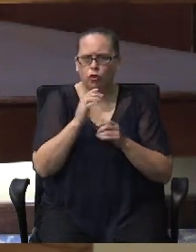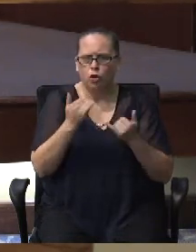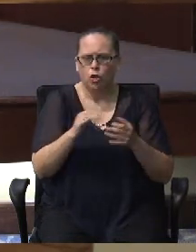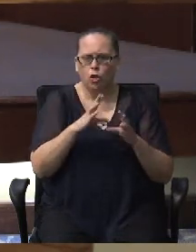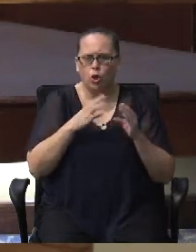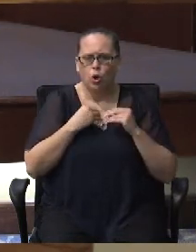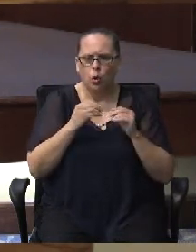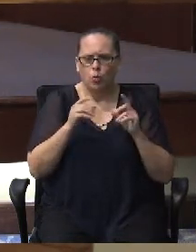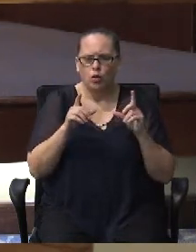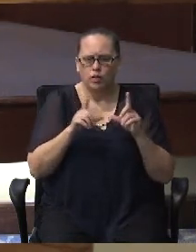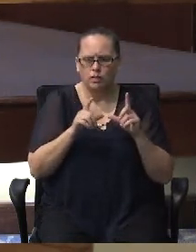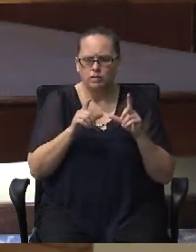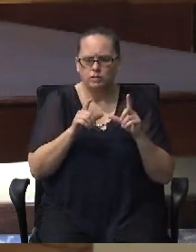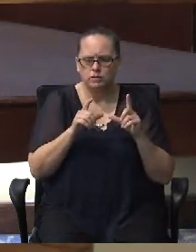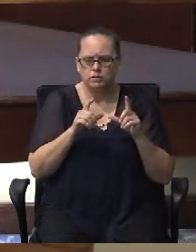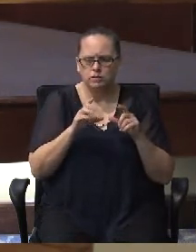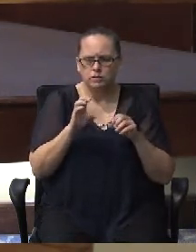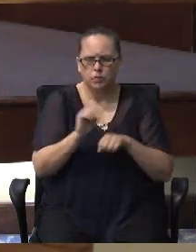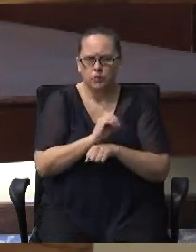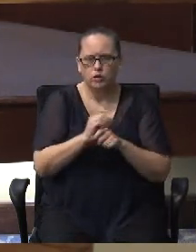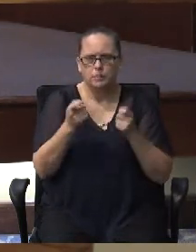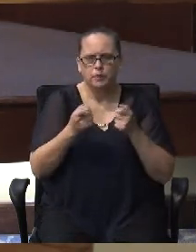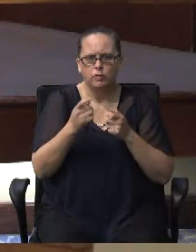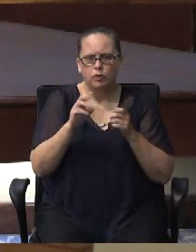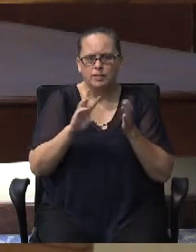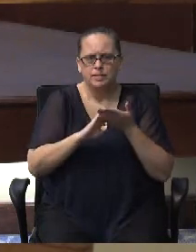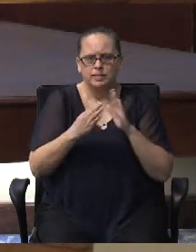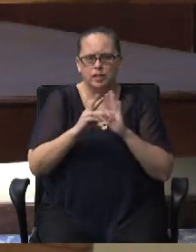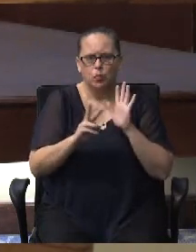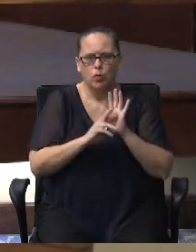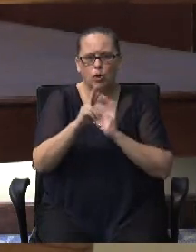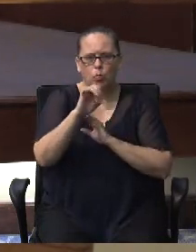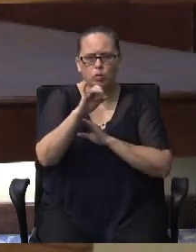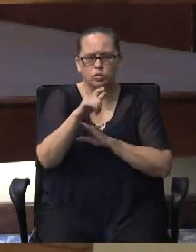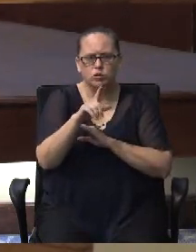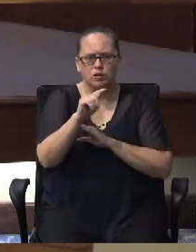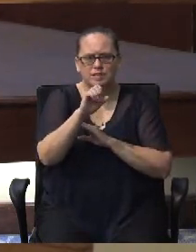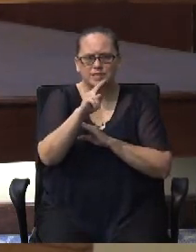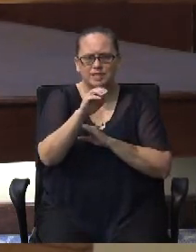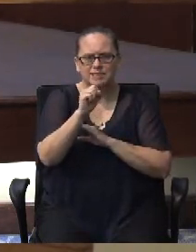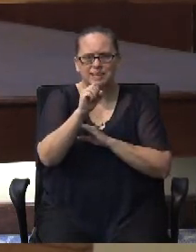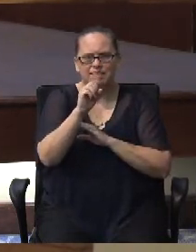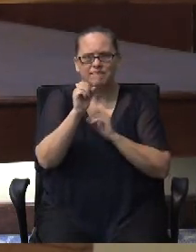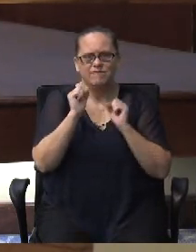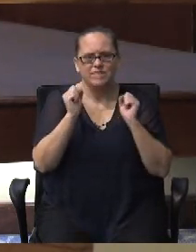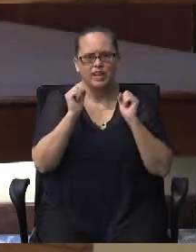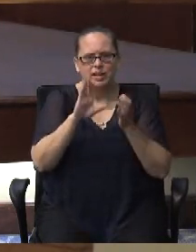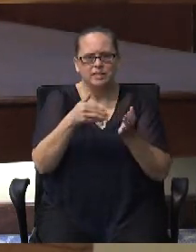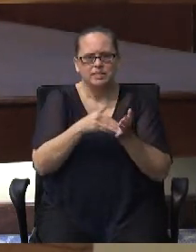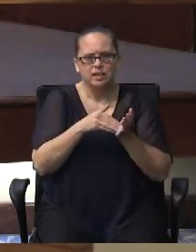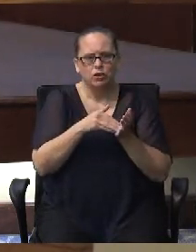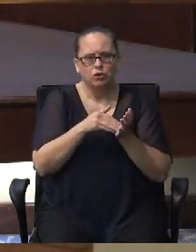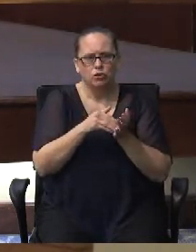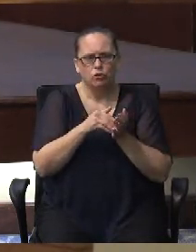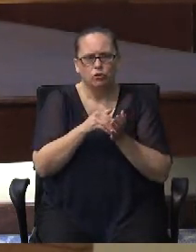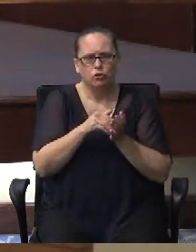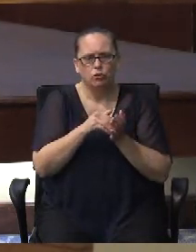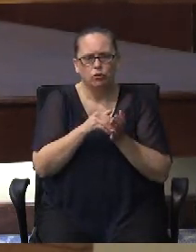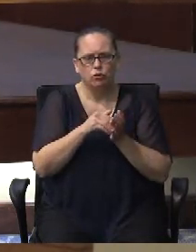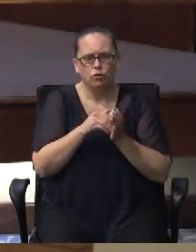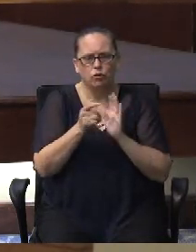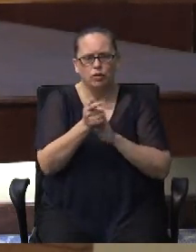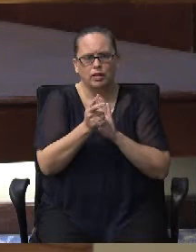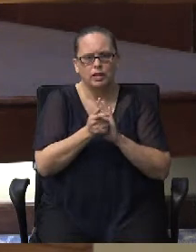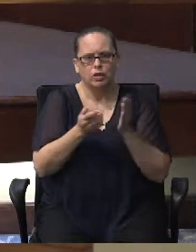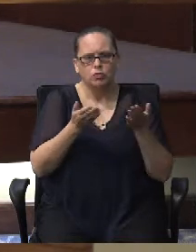lots and city-owned lots, operation and management of the Waco Regional Tennis and Fitness Center by Allen Samuel Sports, Inc., legal services to